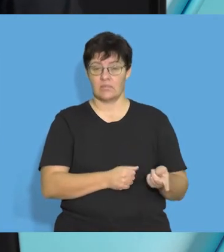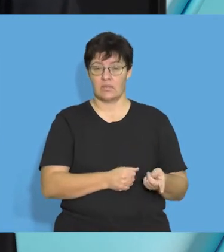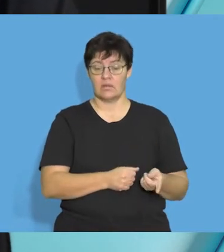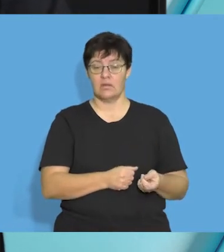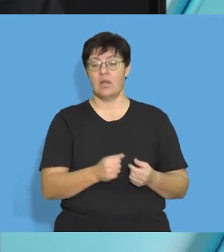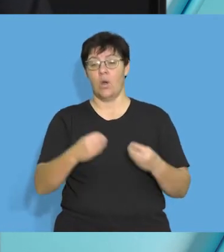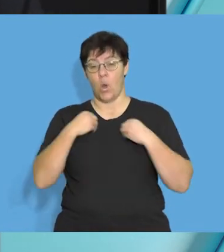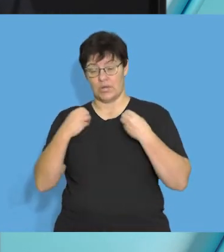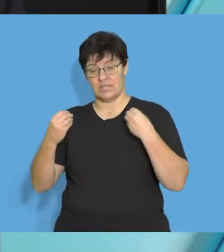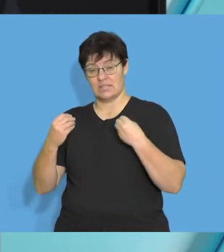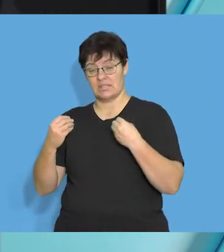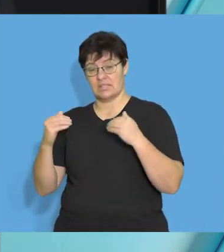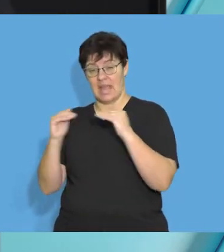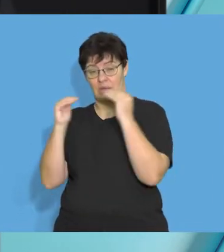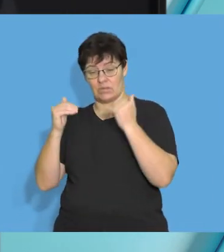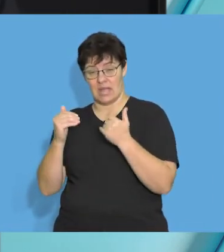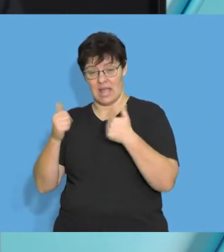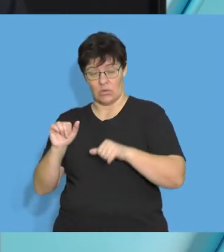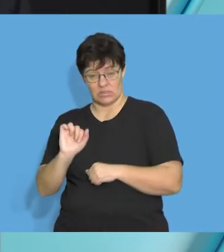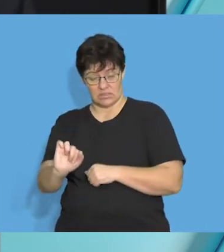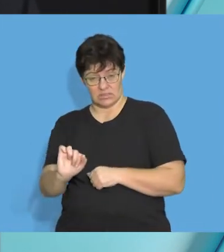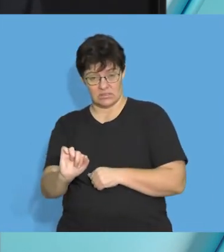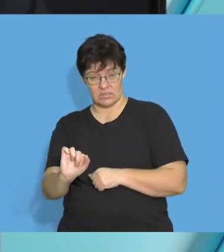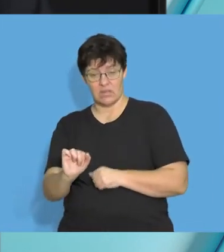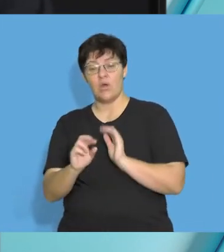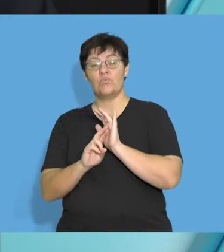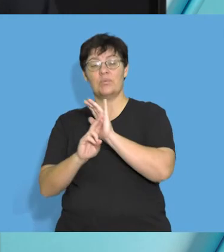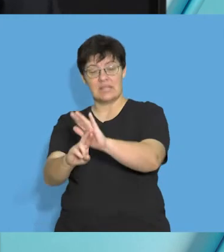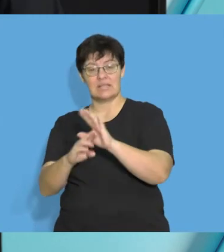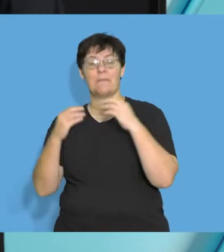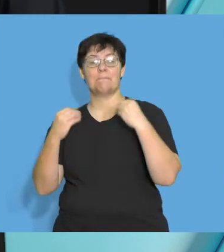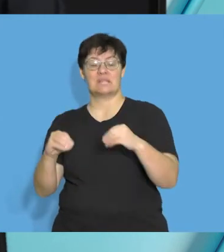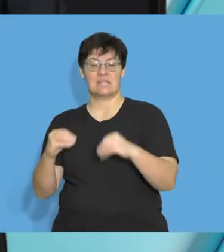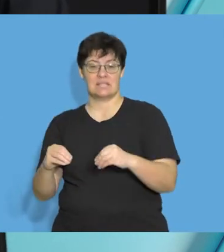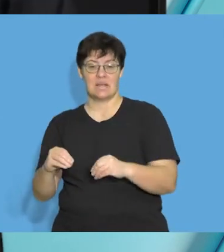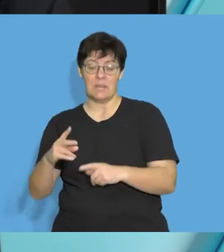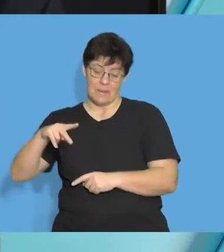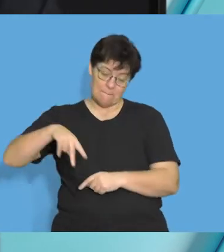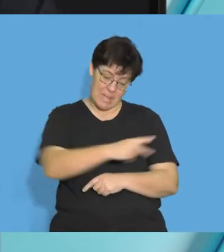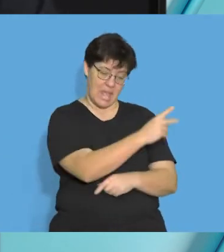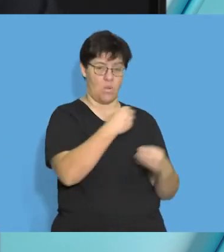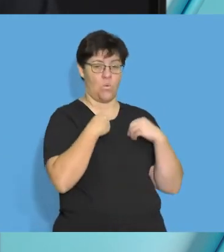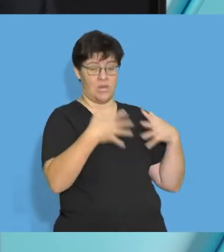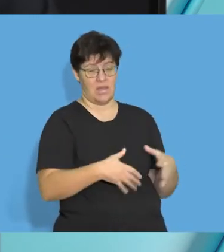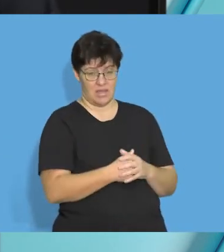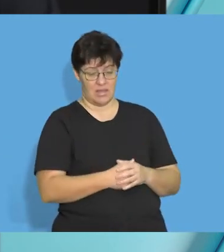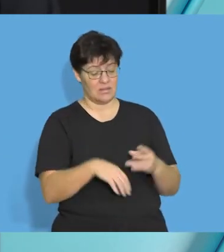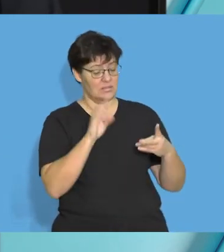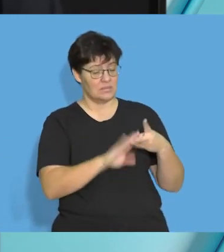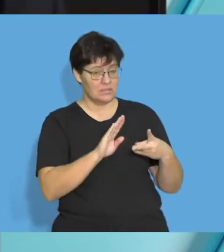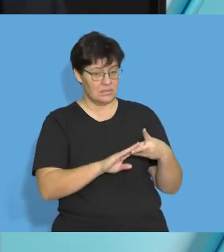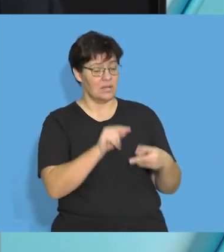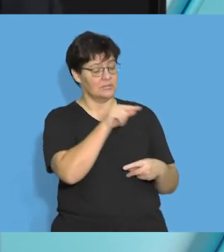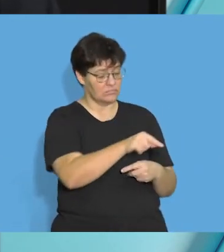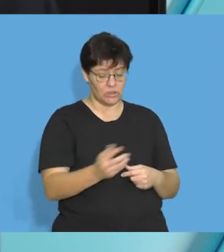account, represents what the business owes the owner. And number two, the drawings